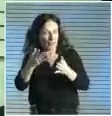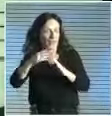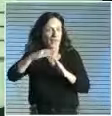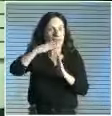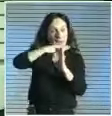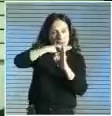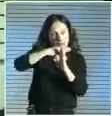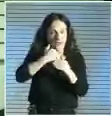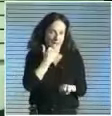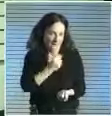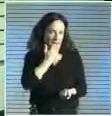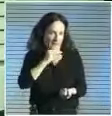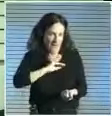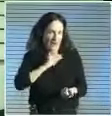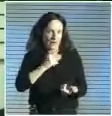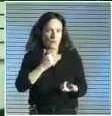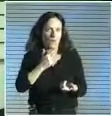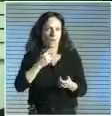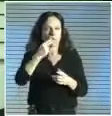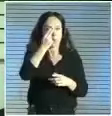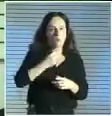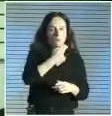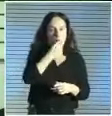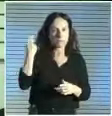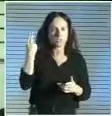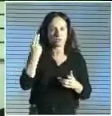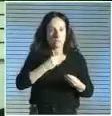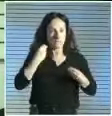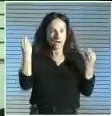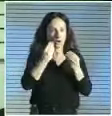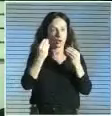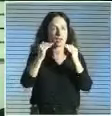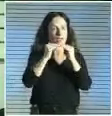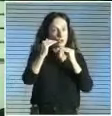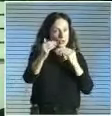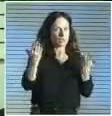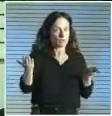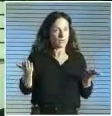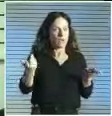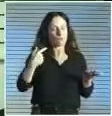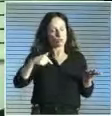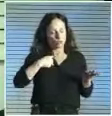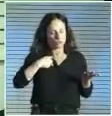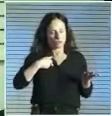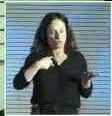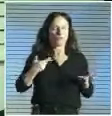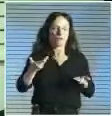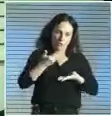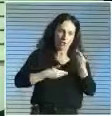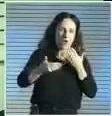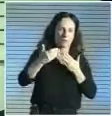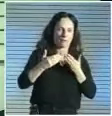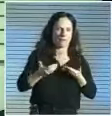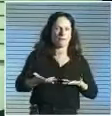action. This is a kind of renounce that we did to our profit and loss, but it is just showing